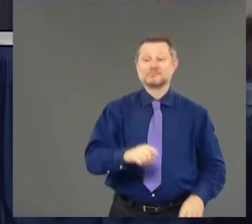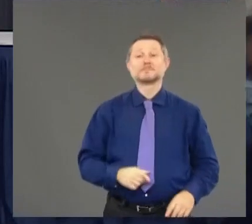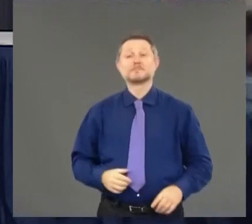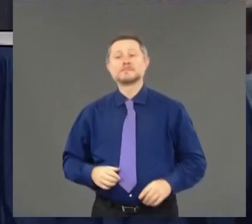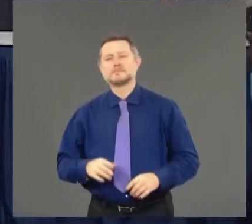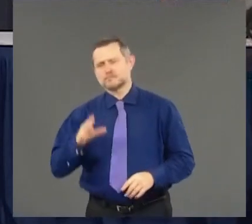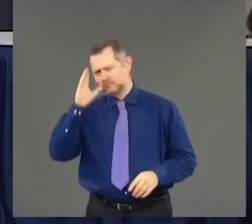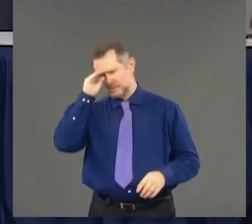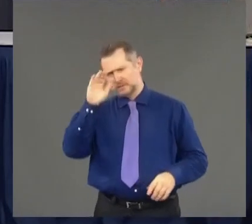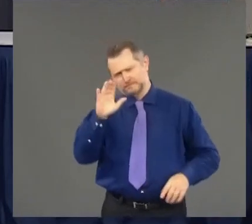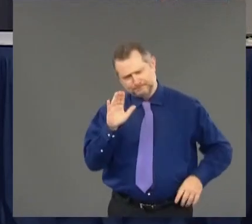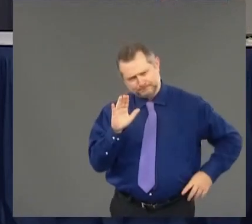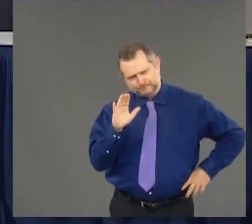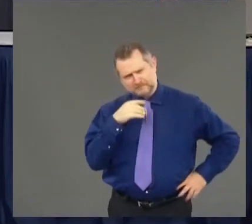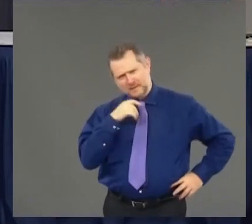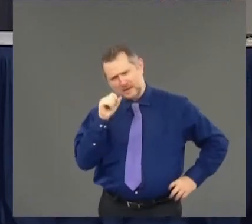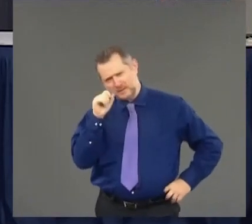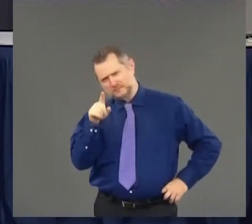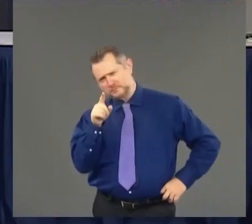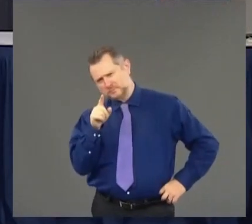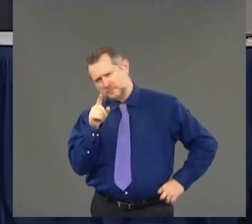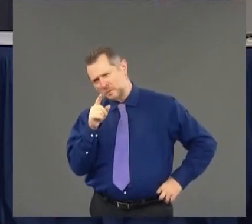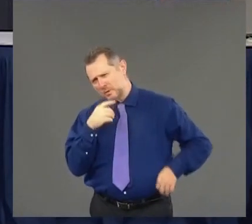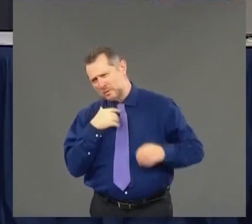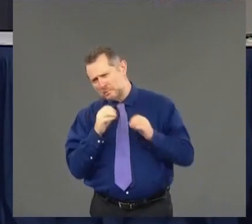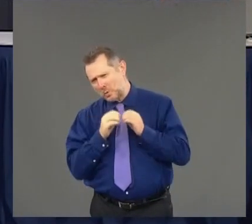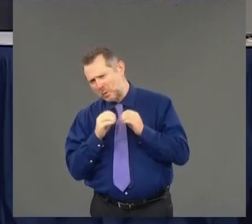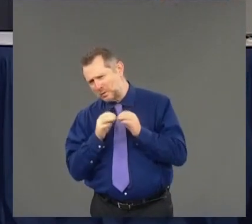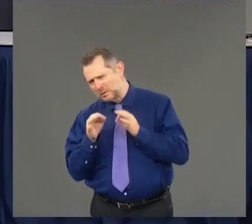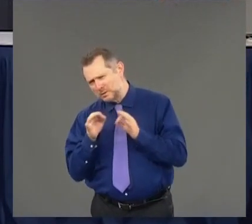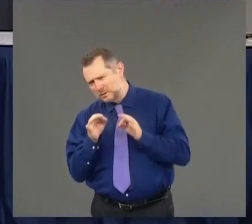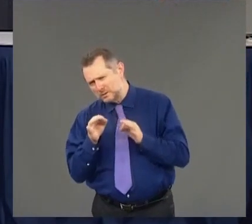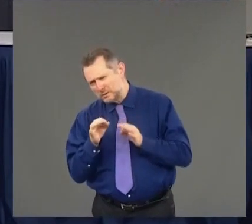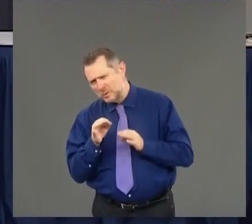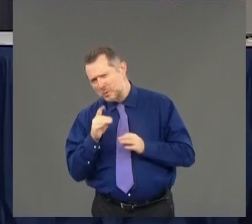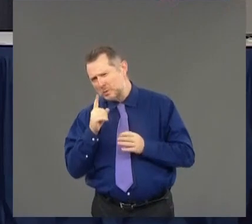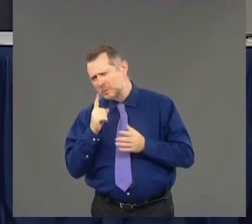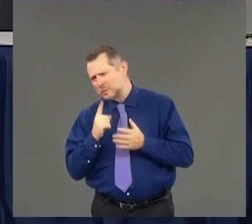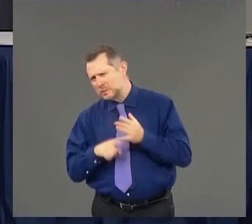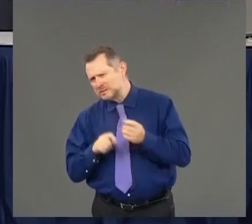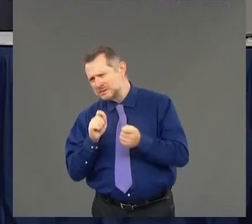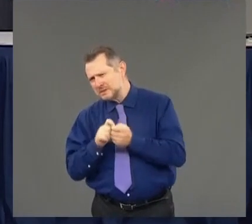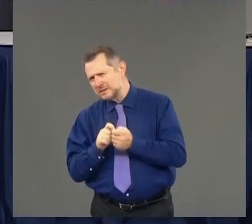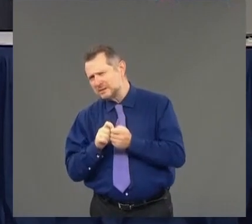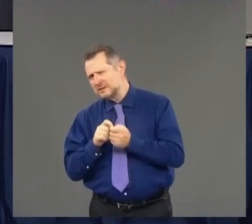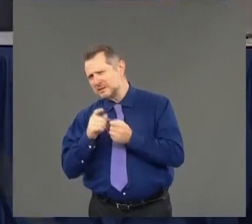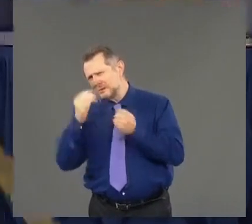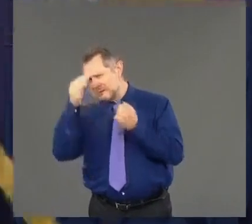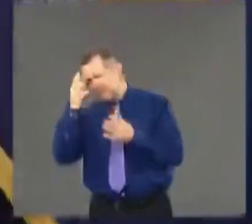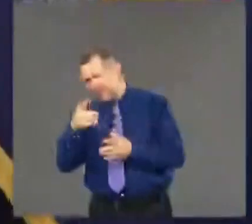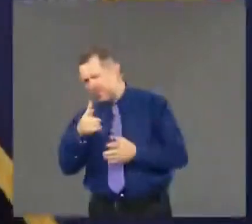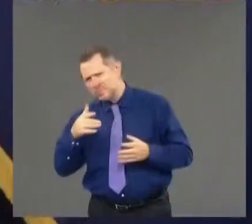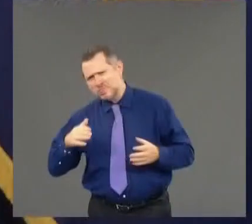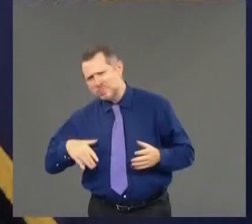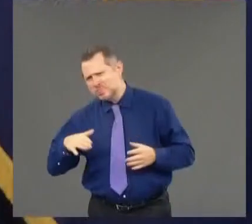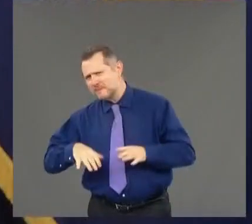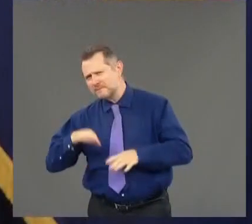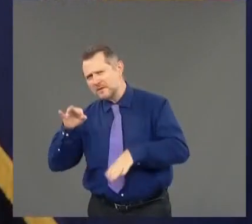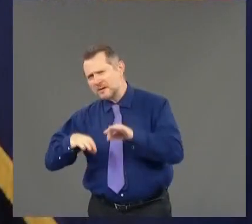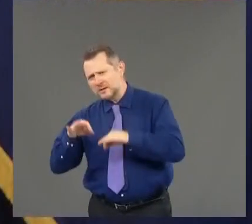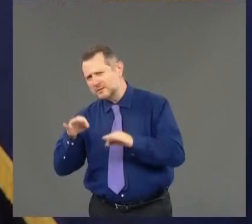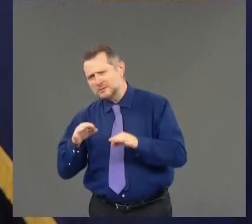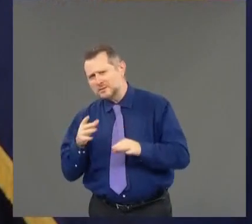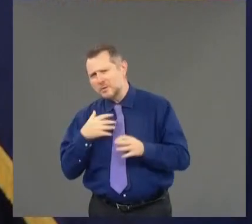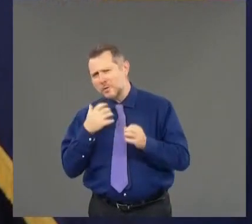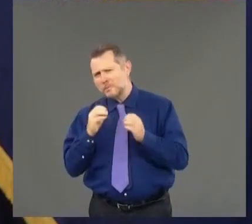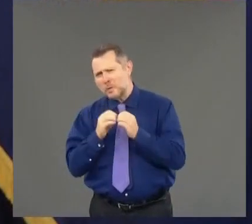facts change. What exactly don't you know right now that you'd like to know in order to make a decision on that? Because presumably this could go